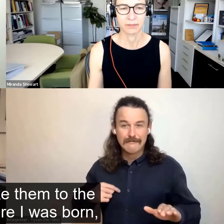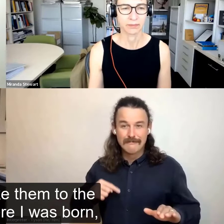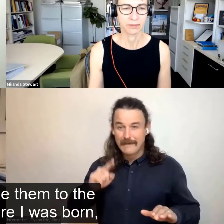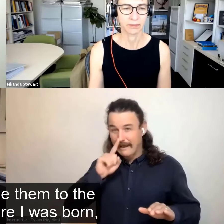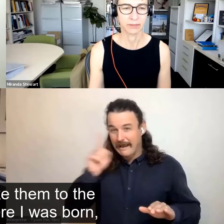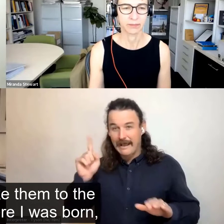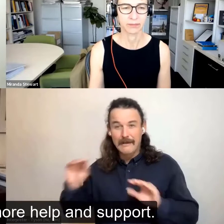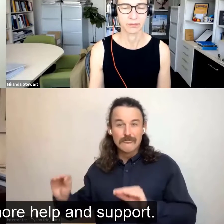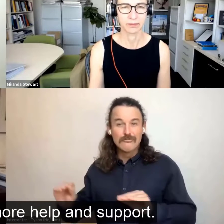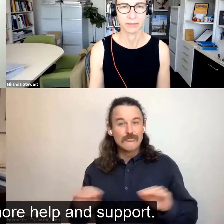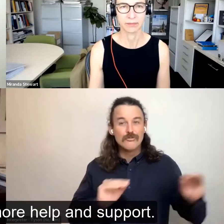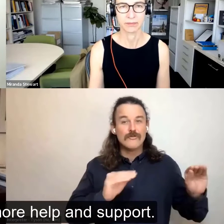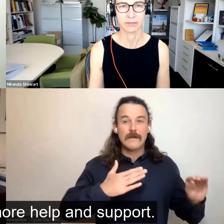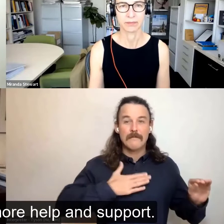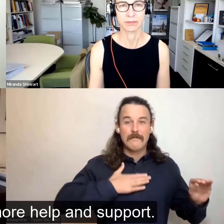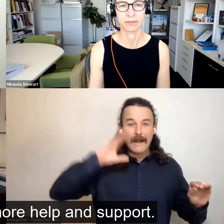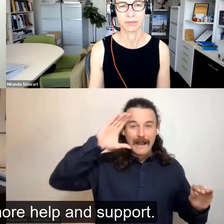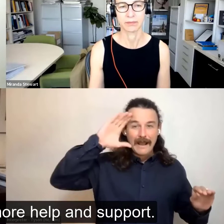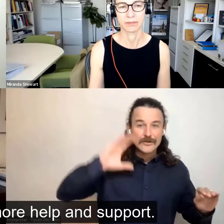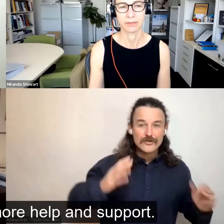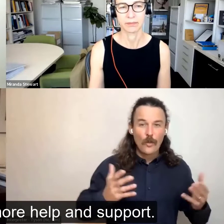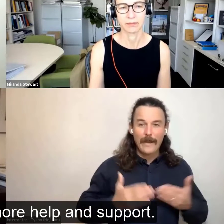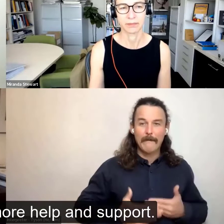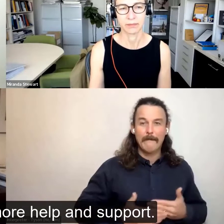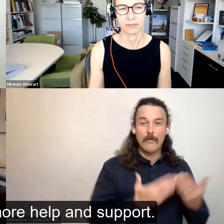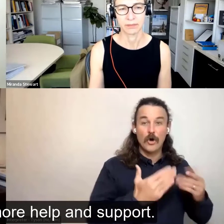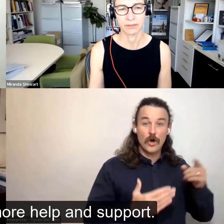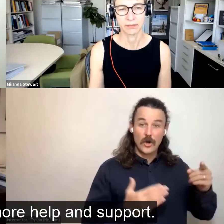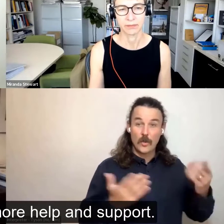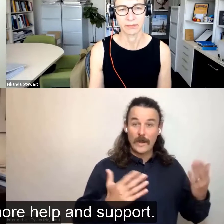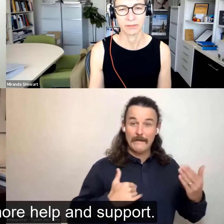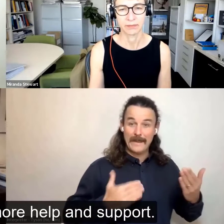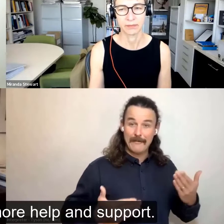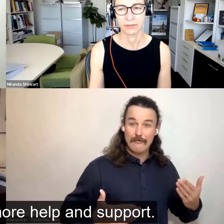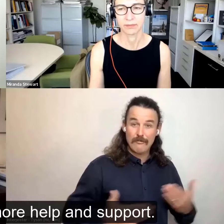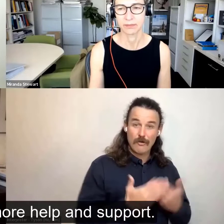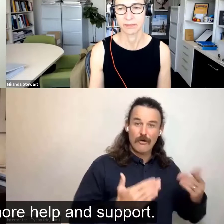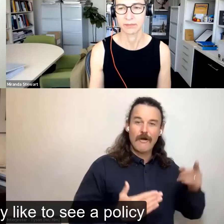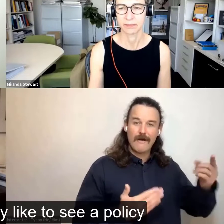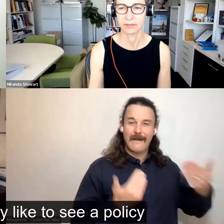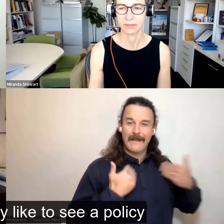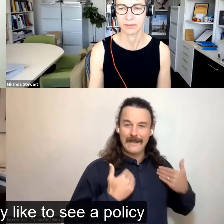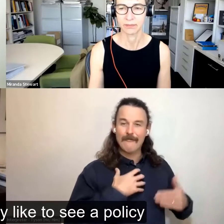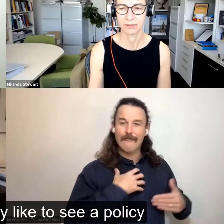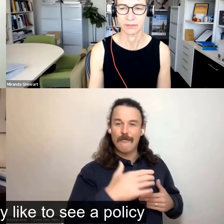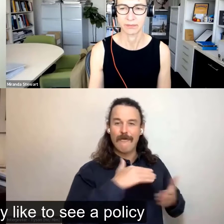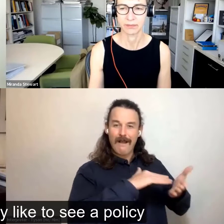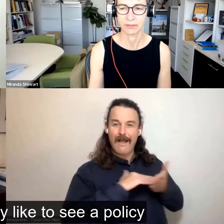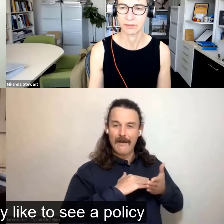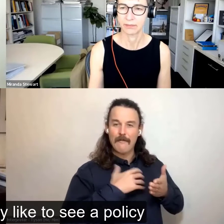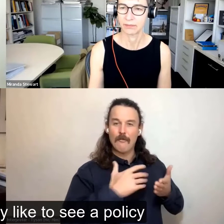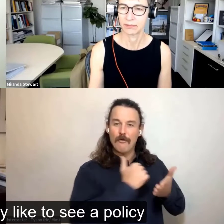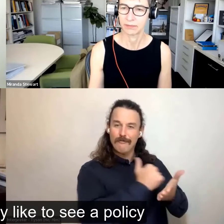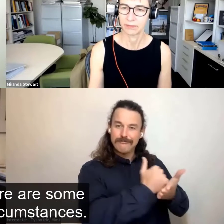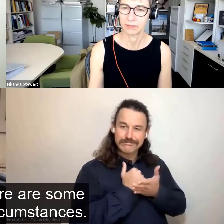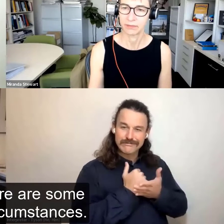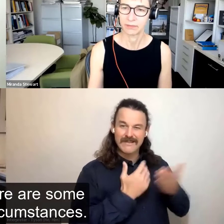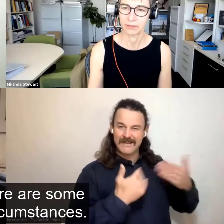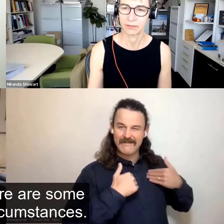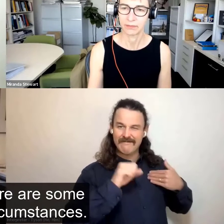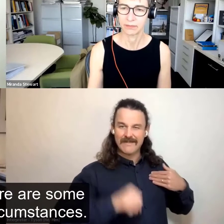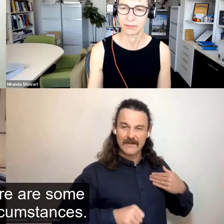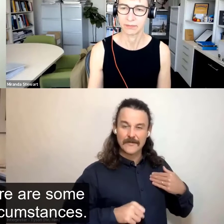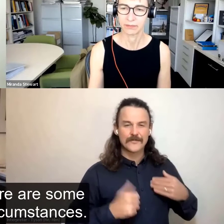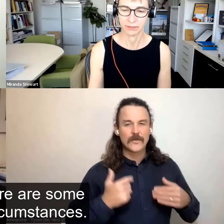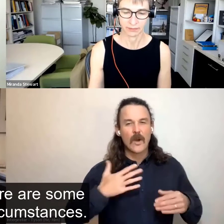I was born, where I would get more help and support. So I would certainly like to see a policy where there are